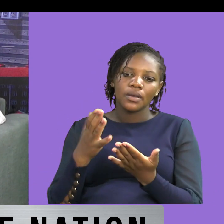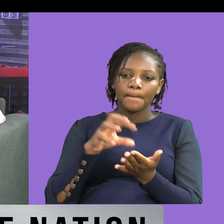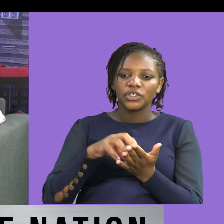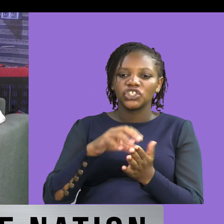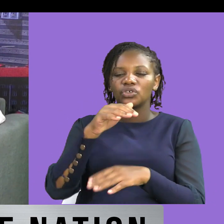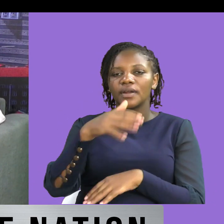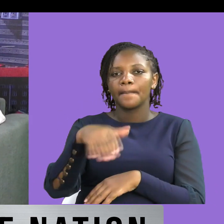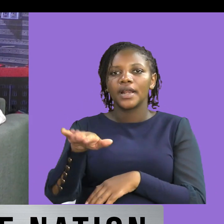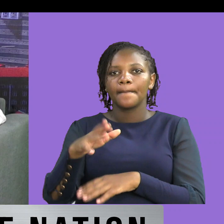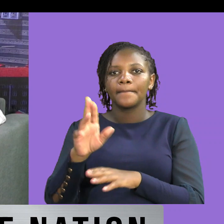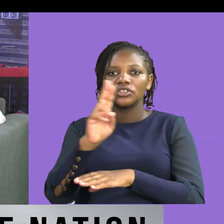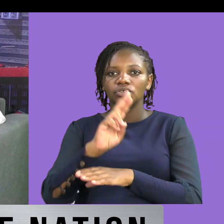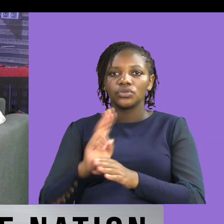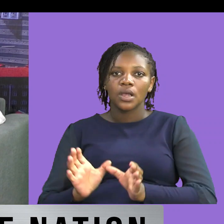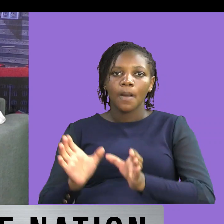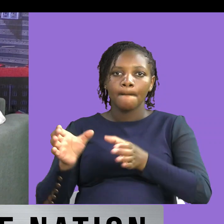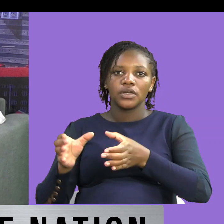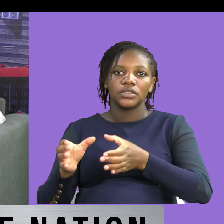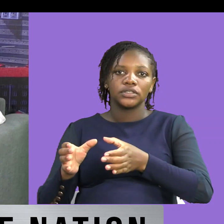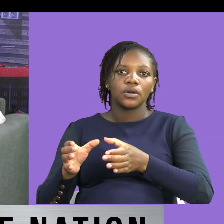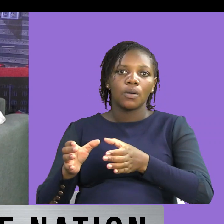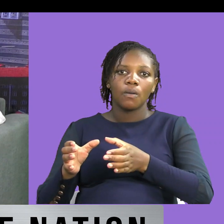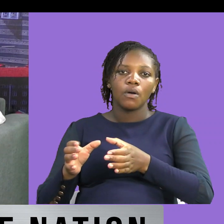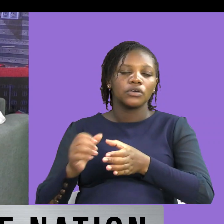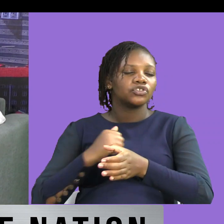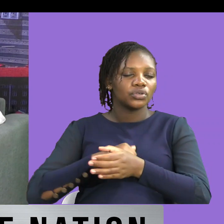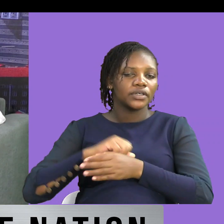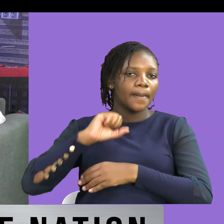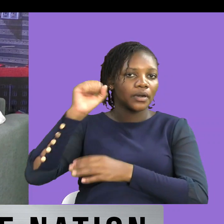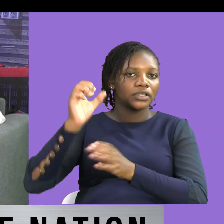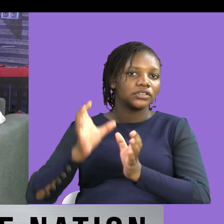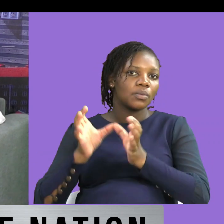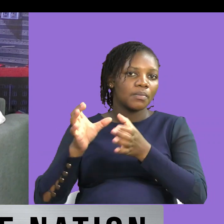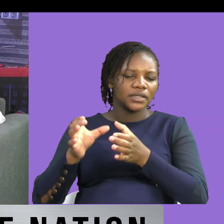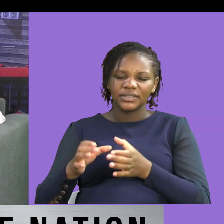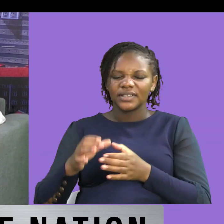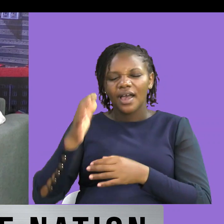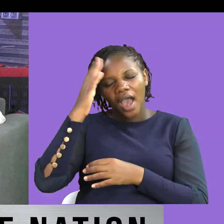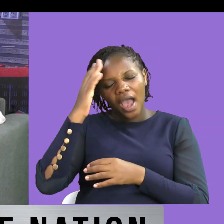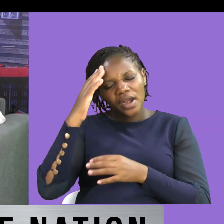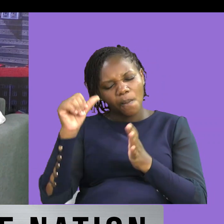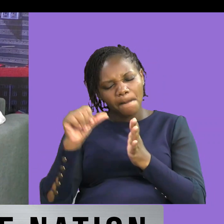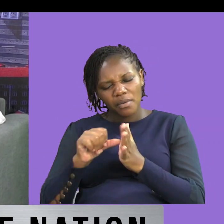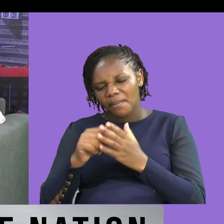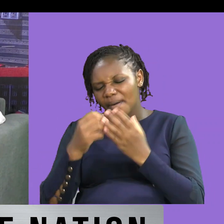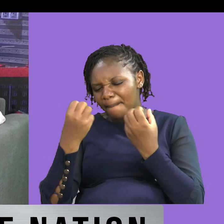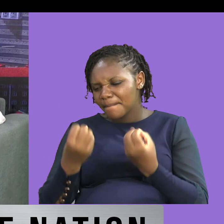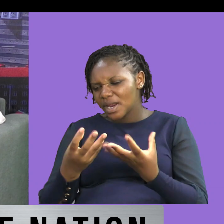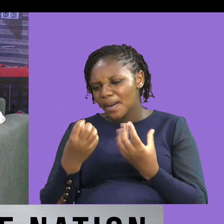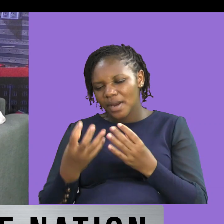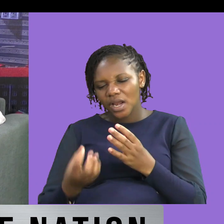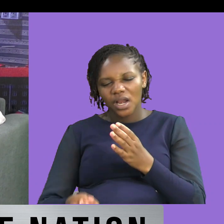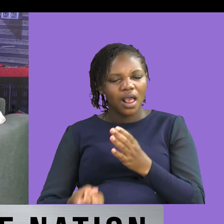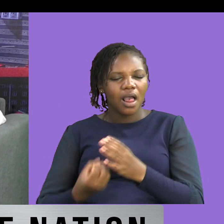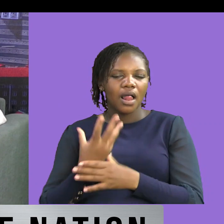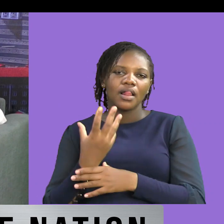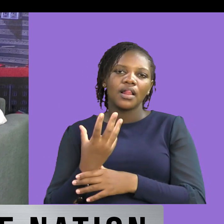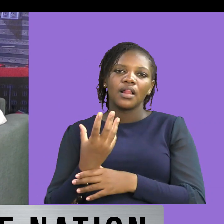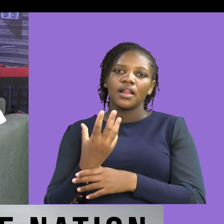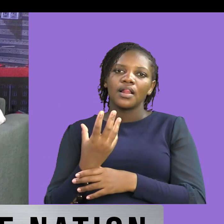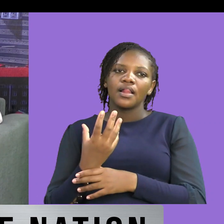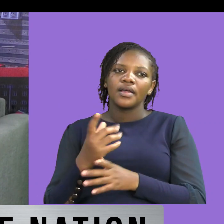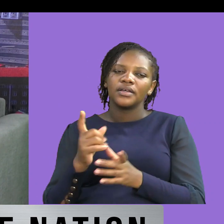parliament using political parties, you get into so many problems. You get into issues that basically should not be there. You get